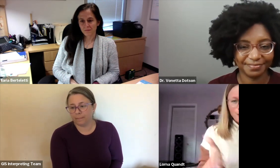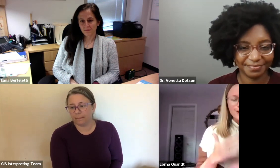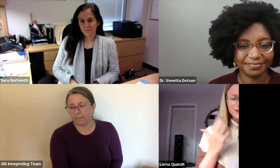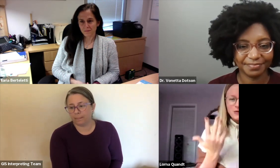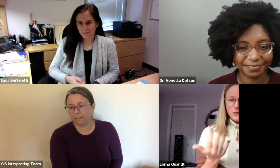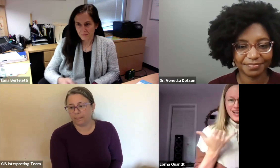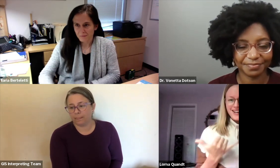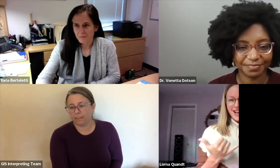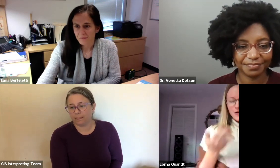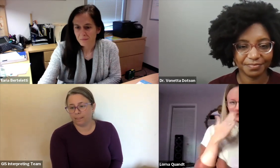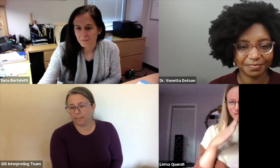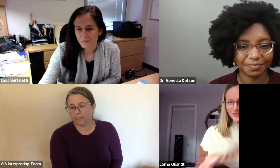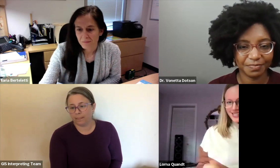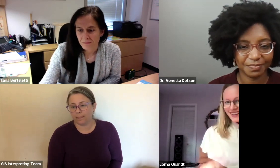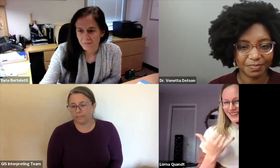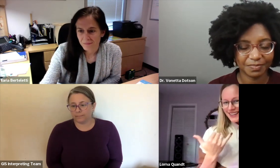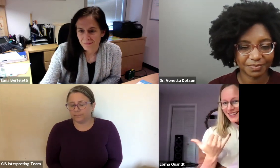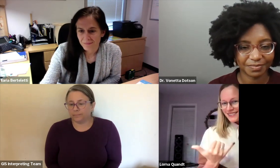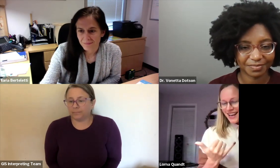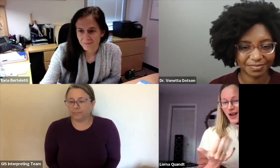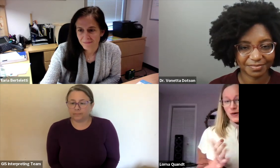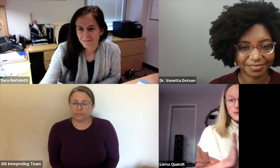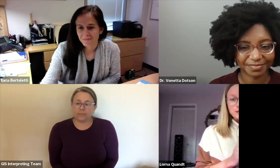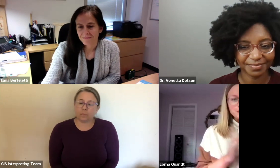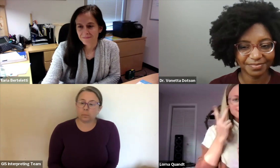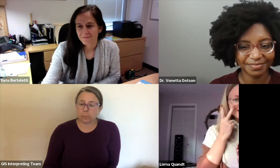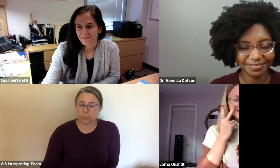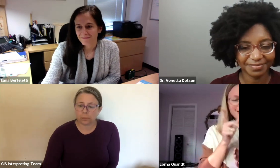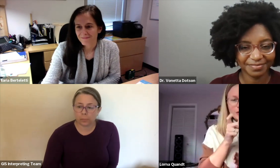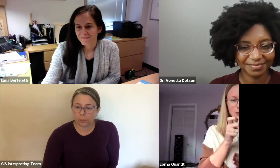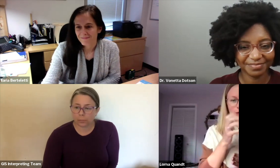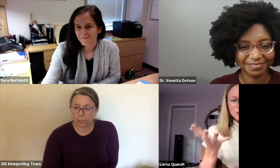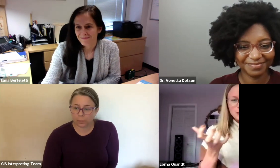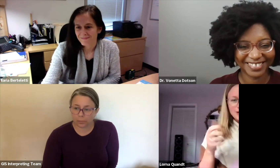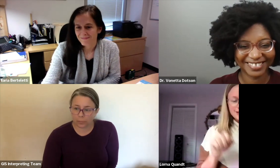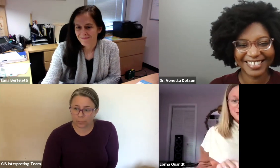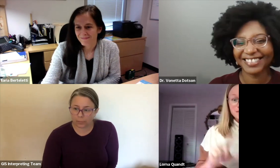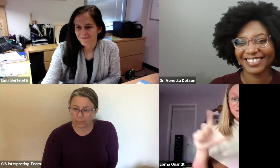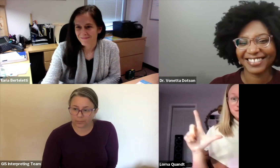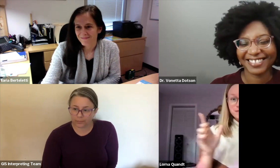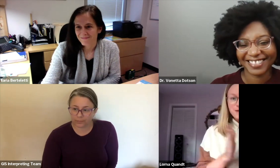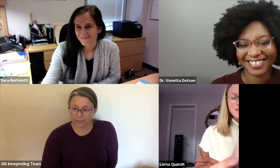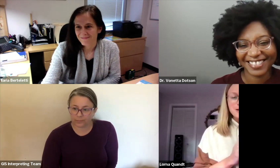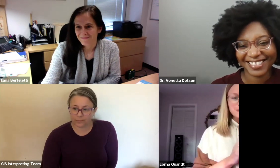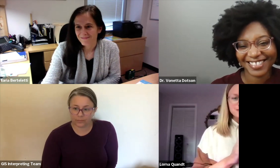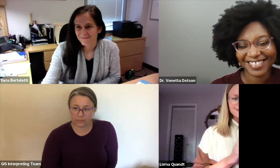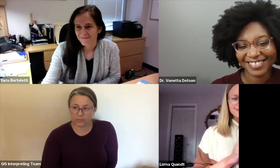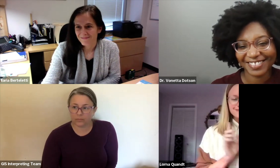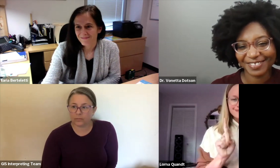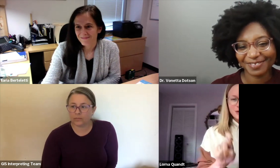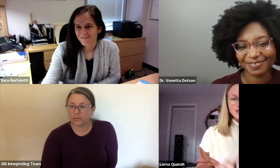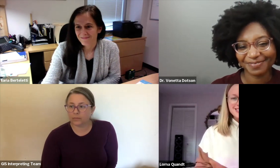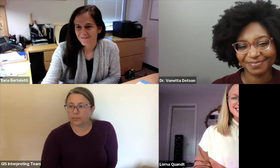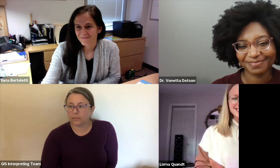So now I'll wait just for a minute. We'll go through an awkward moment of silence, but I did wanted to ask the students if anyone wanted to turn on their camera and